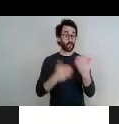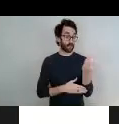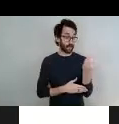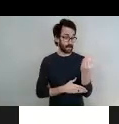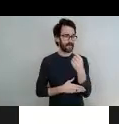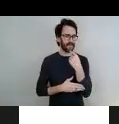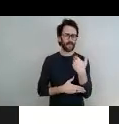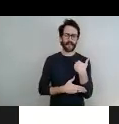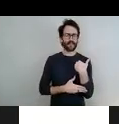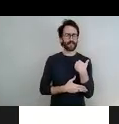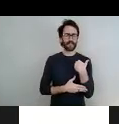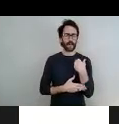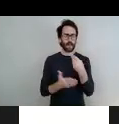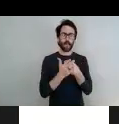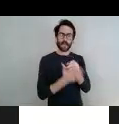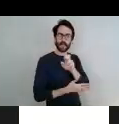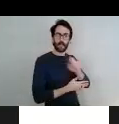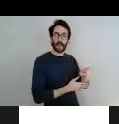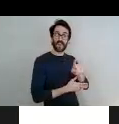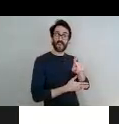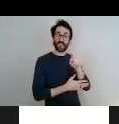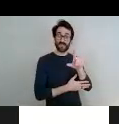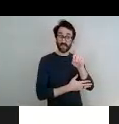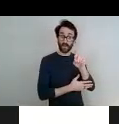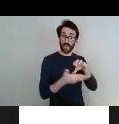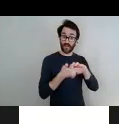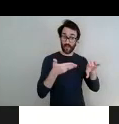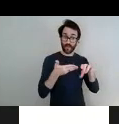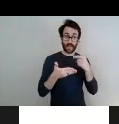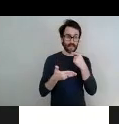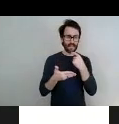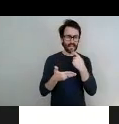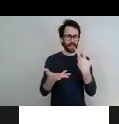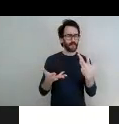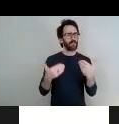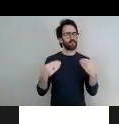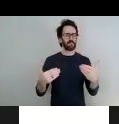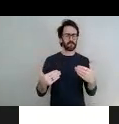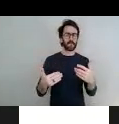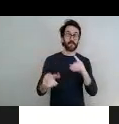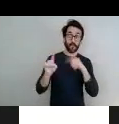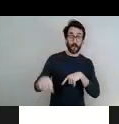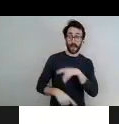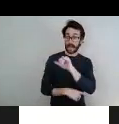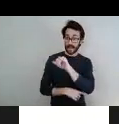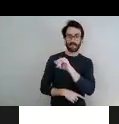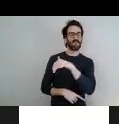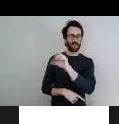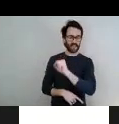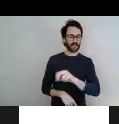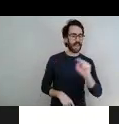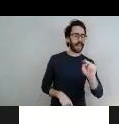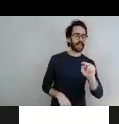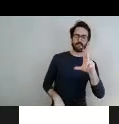refund of $120, and they ask you to answer Y for yes or N for no. So if you do